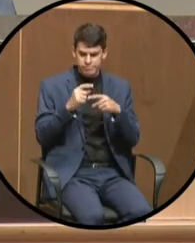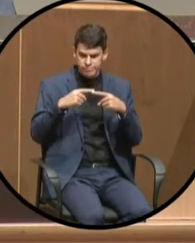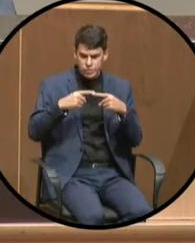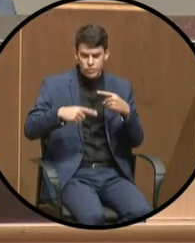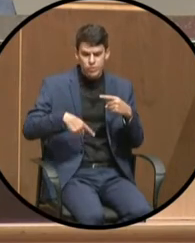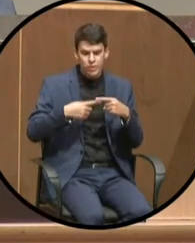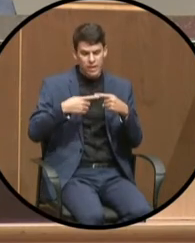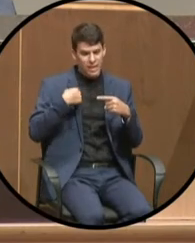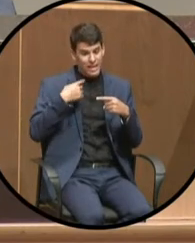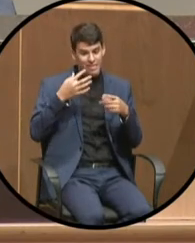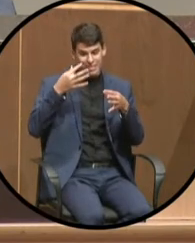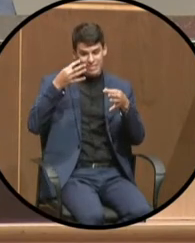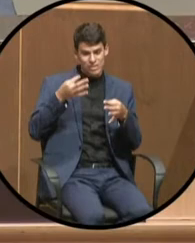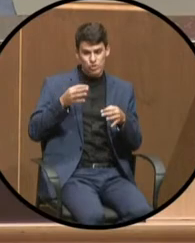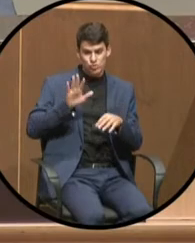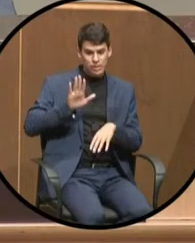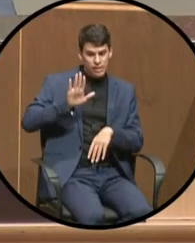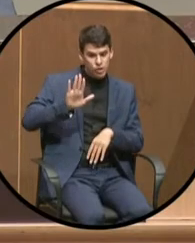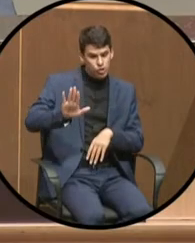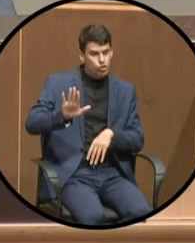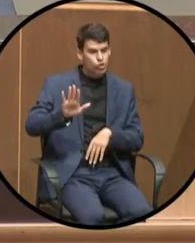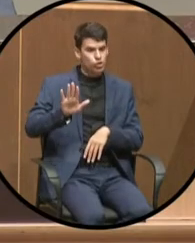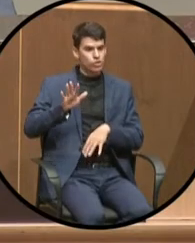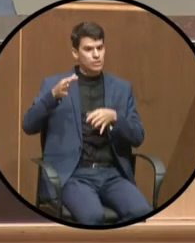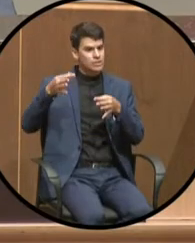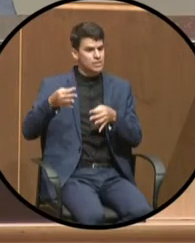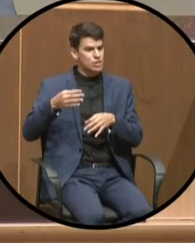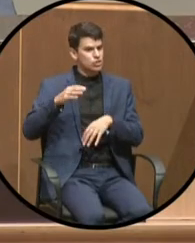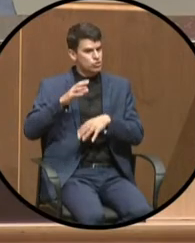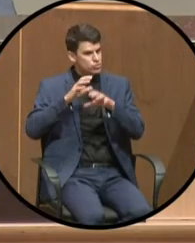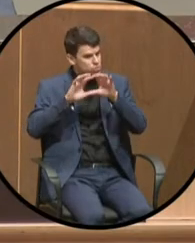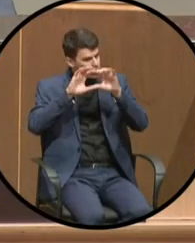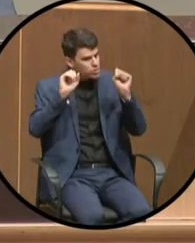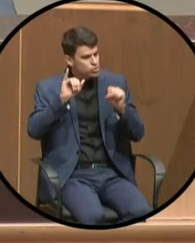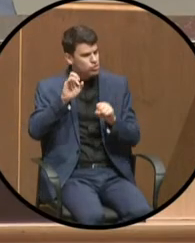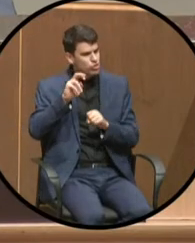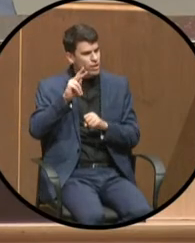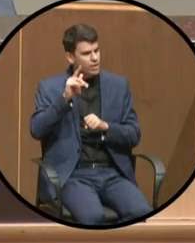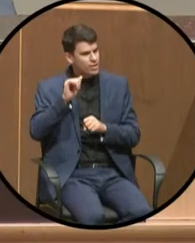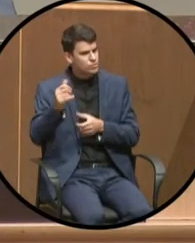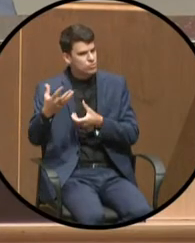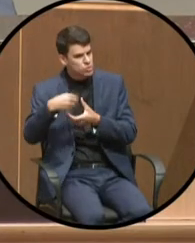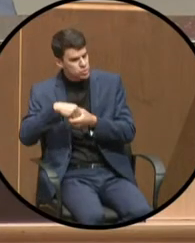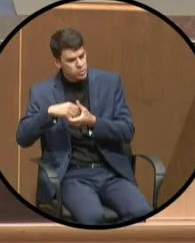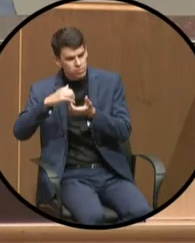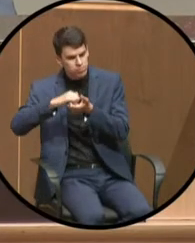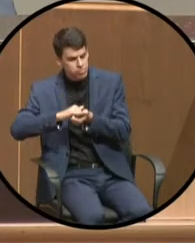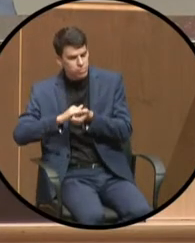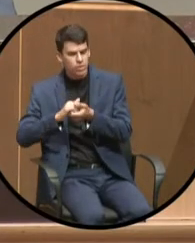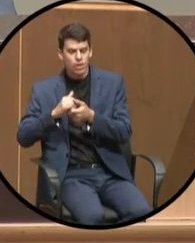that this decision needs to be in her hands and their hands with consultation with the board.